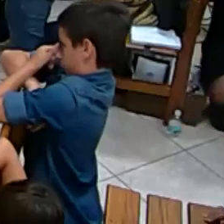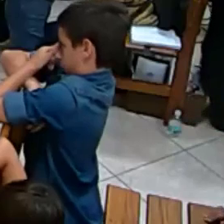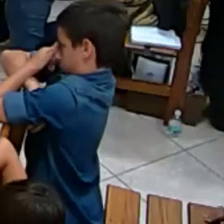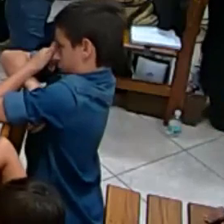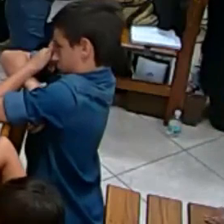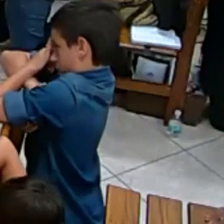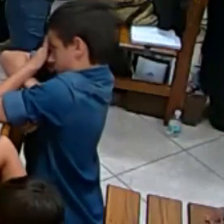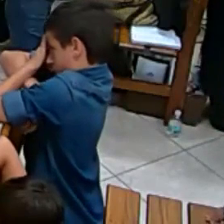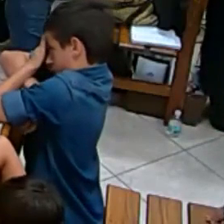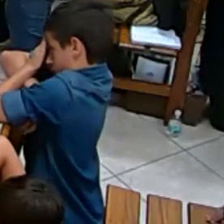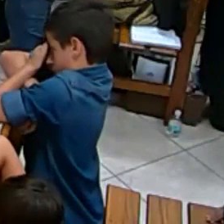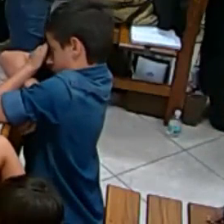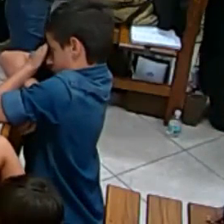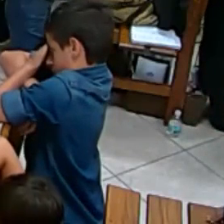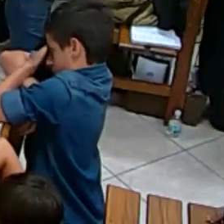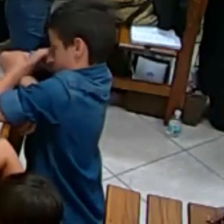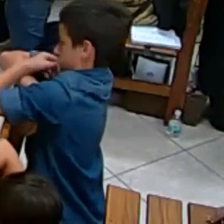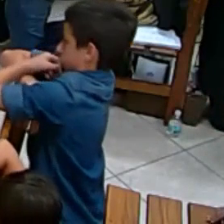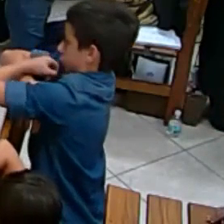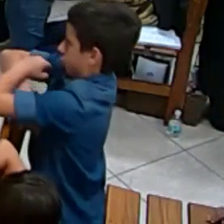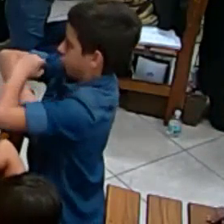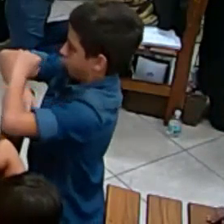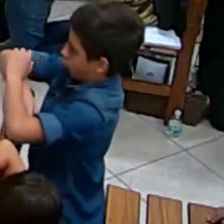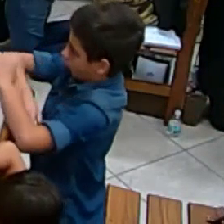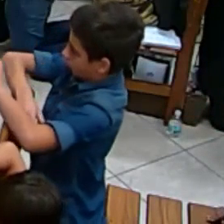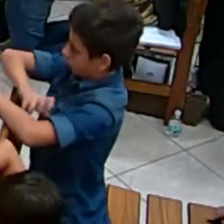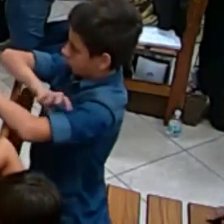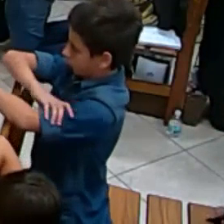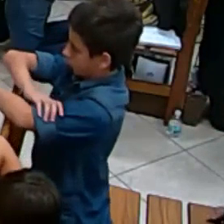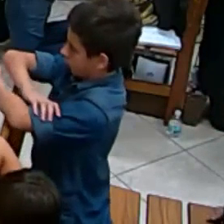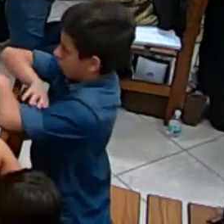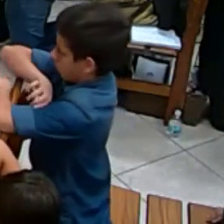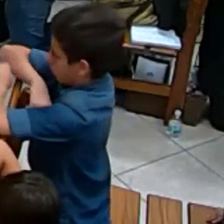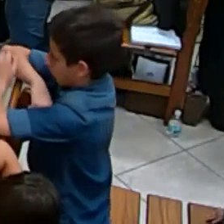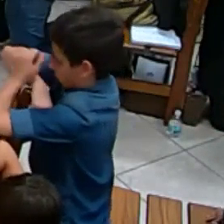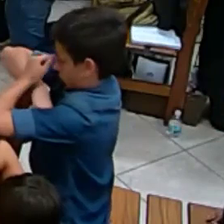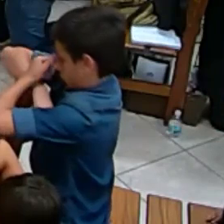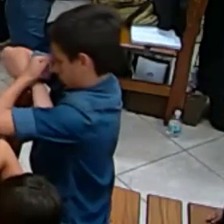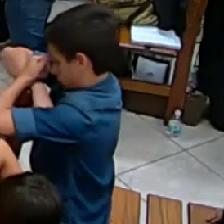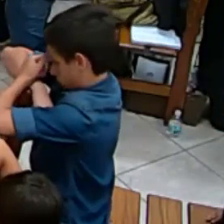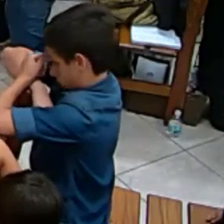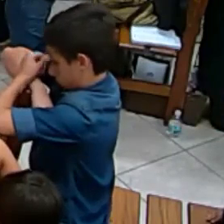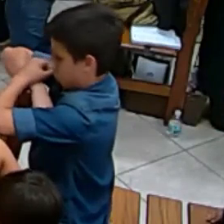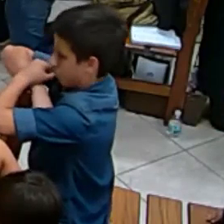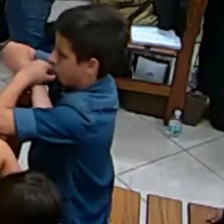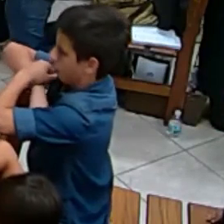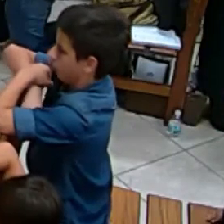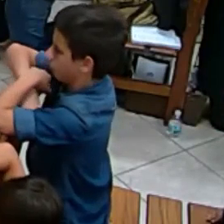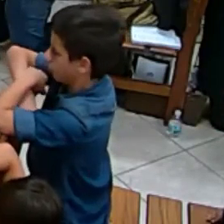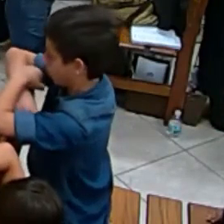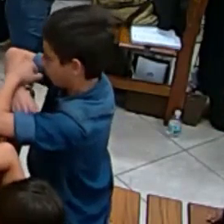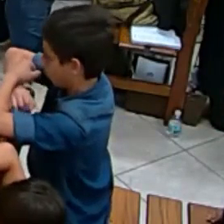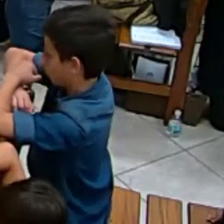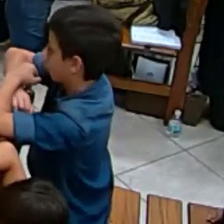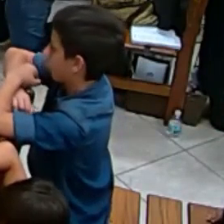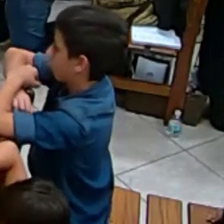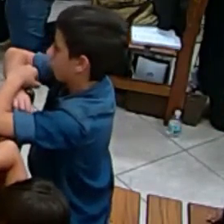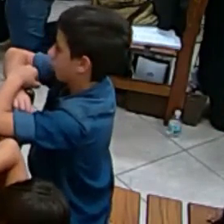they were going to a training camp. And each member of the youth, they were